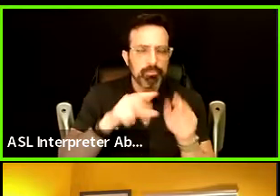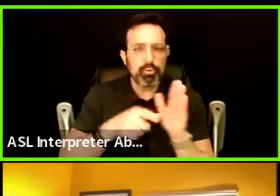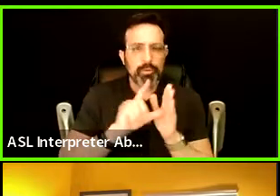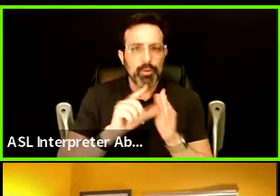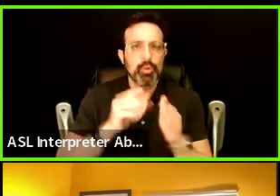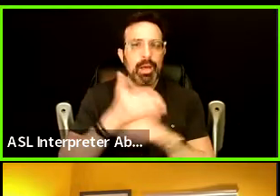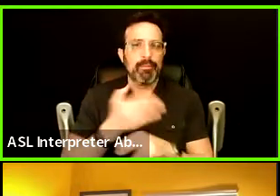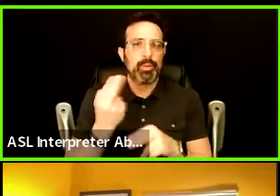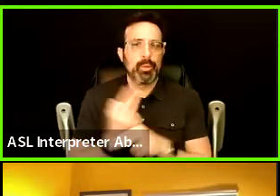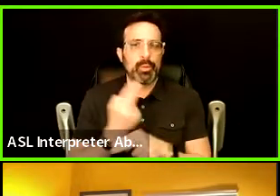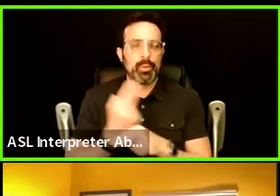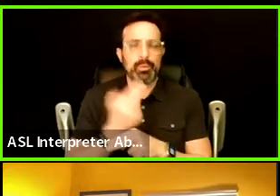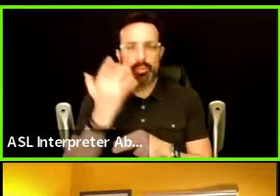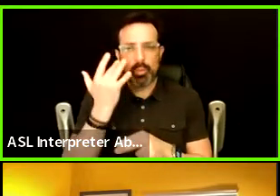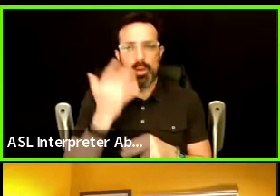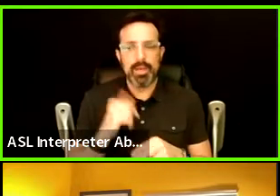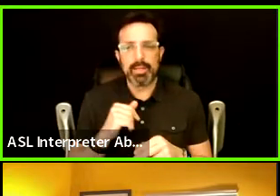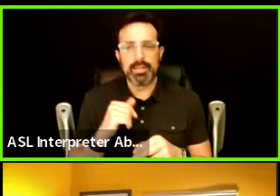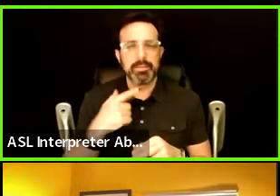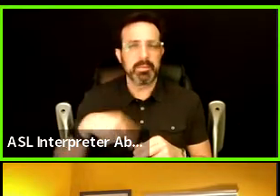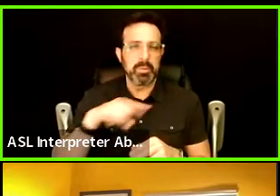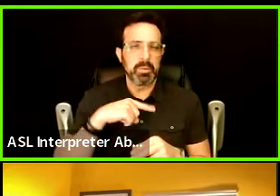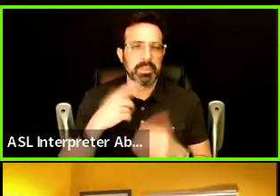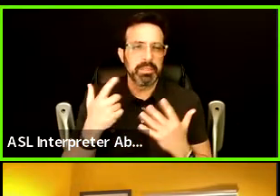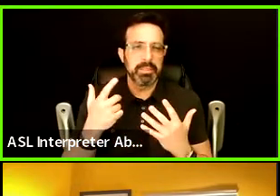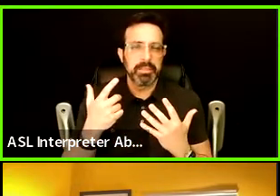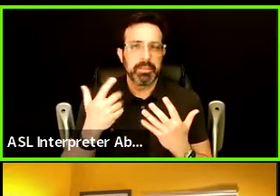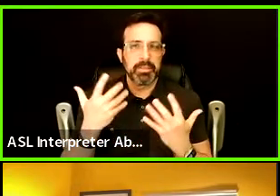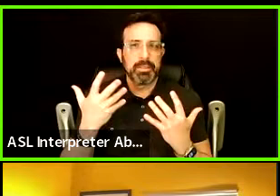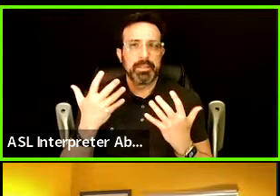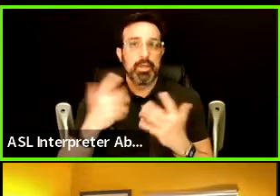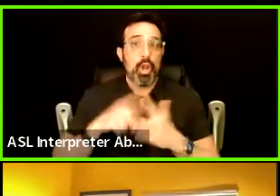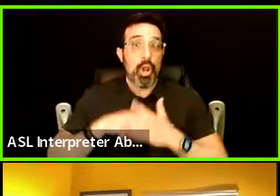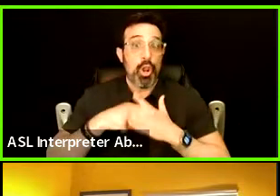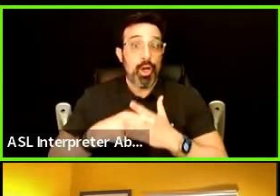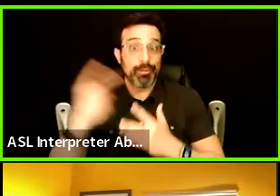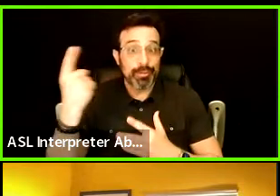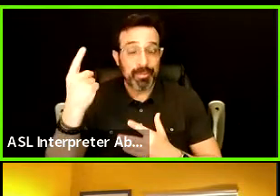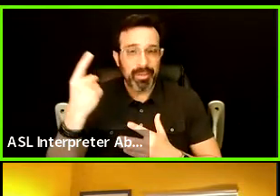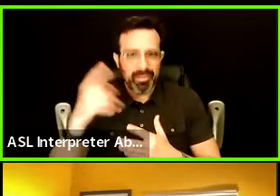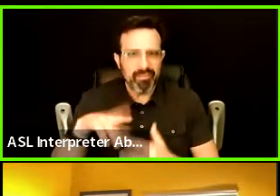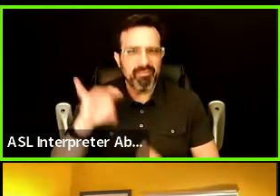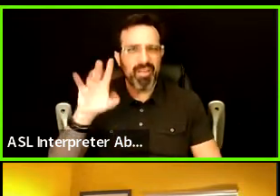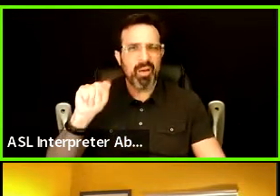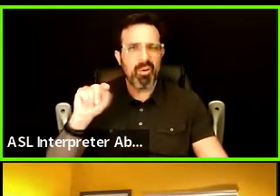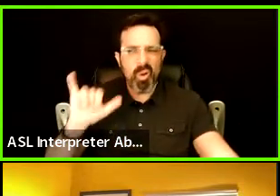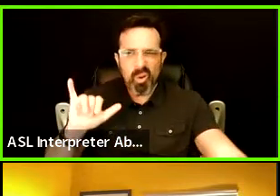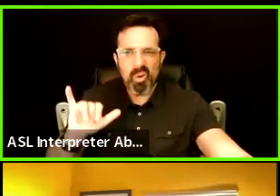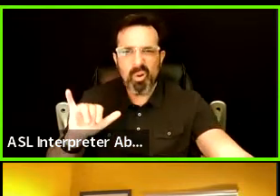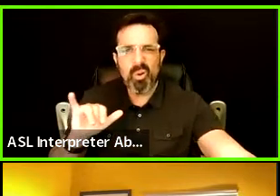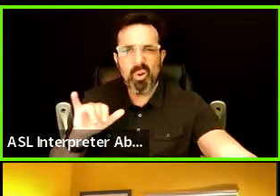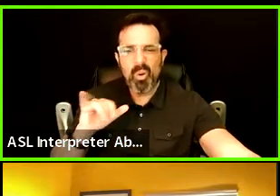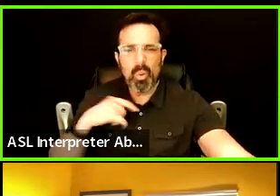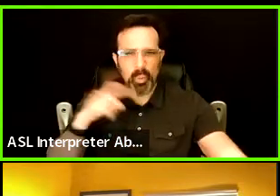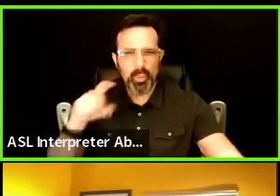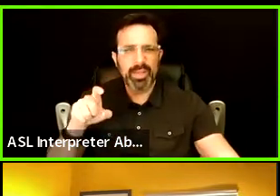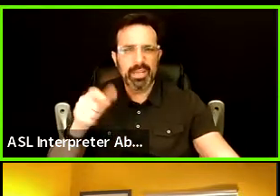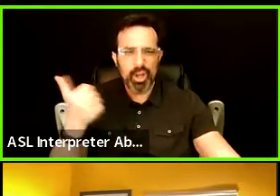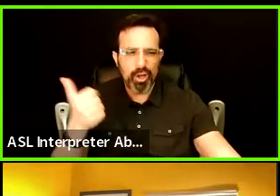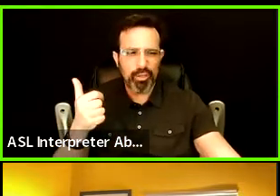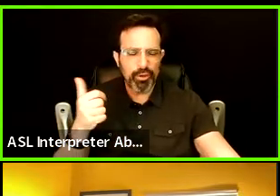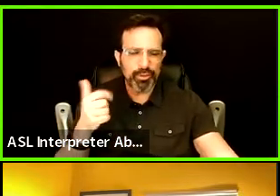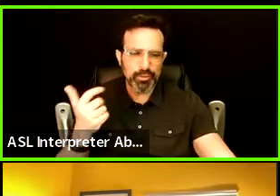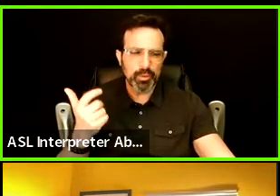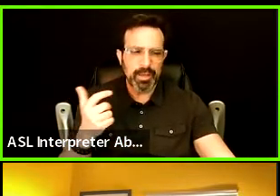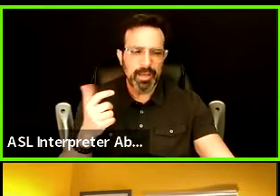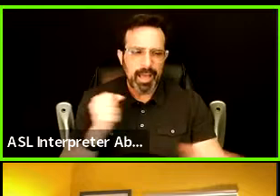use, because you know, we've all launched something and then found out, oh no, we need this too. So we want